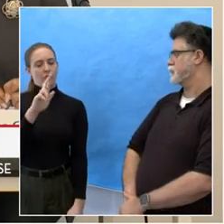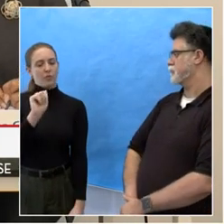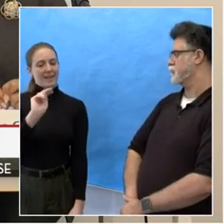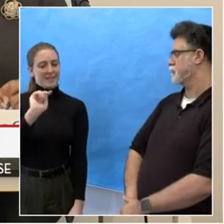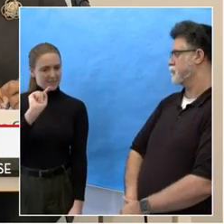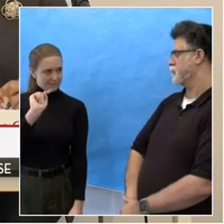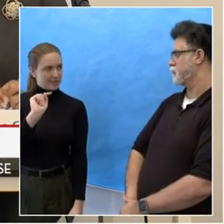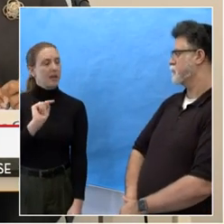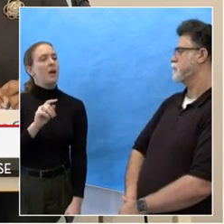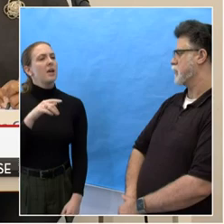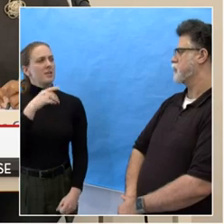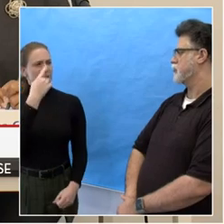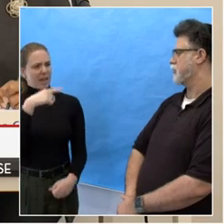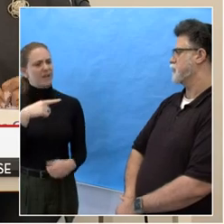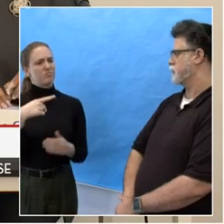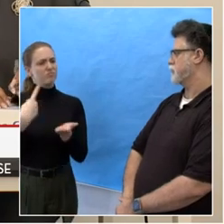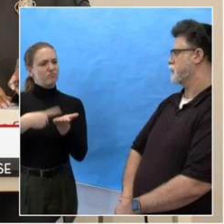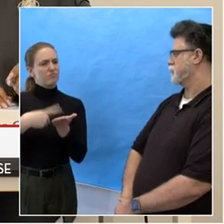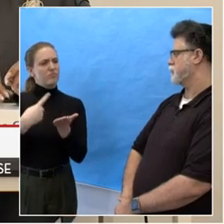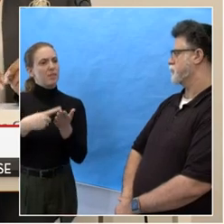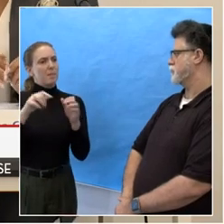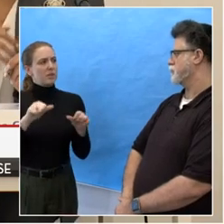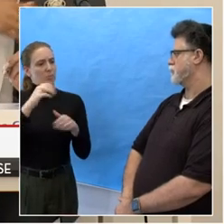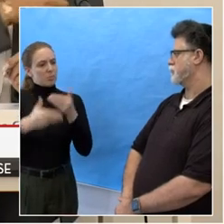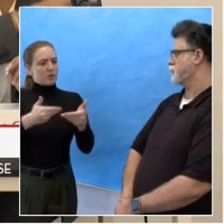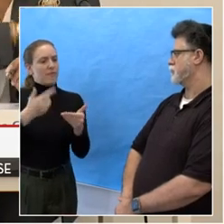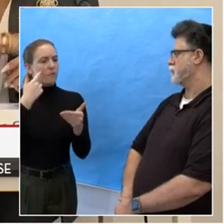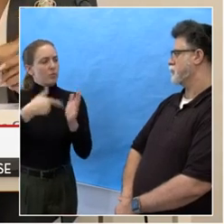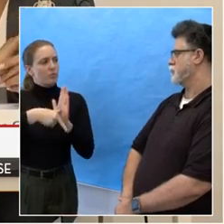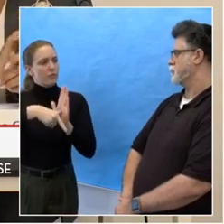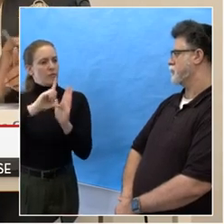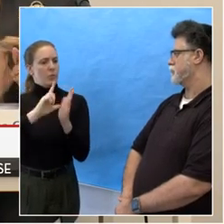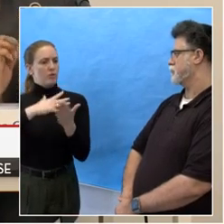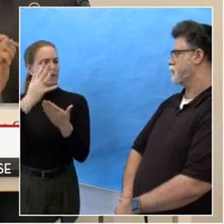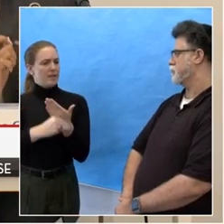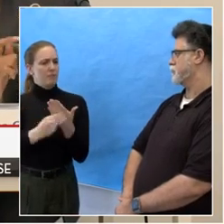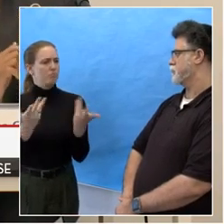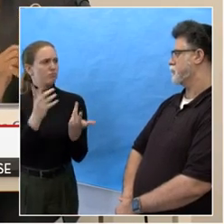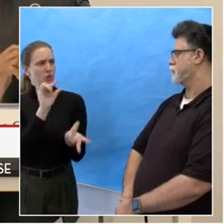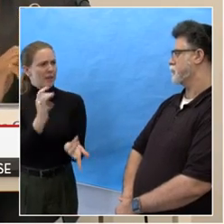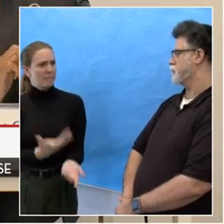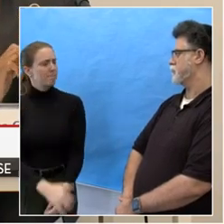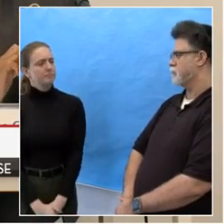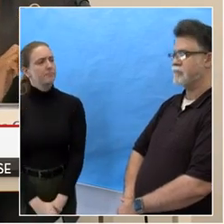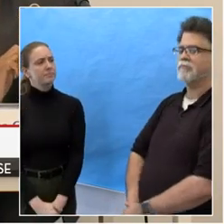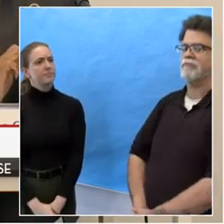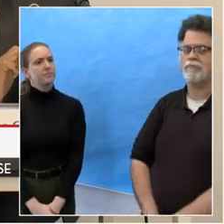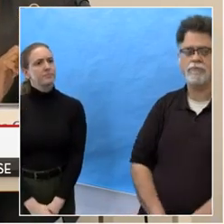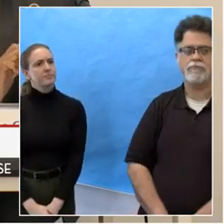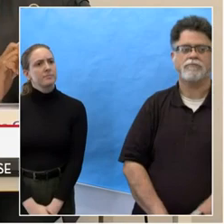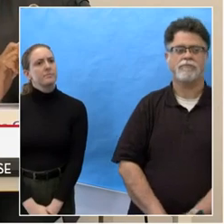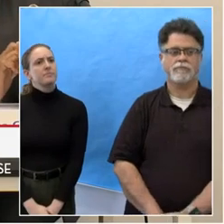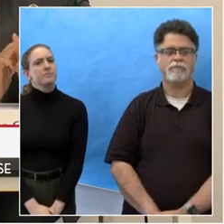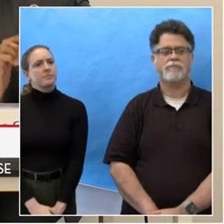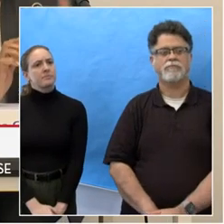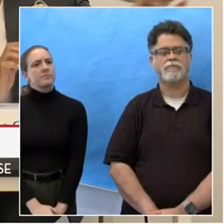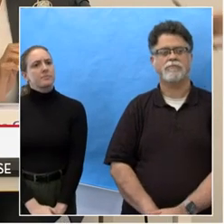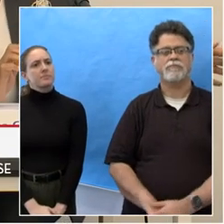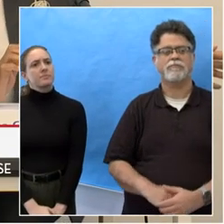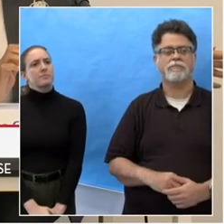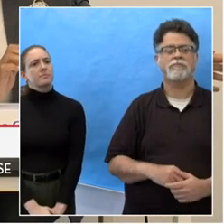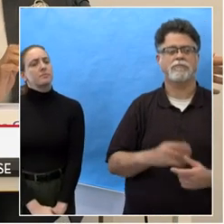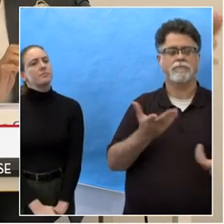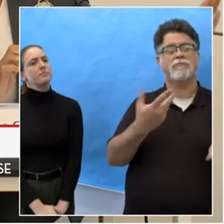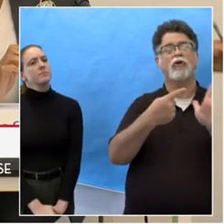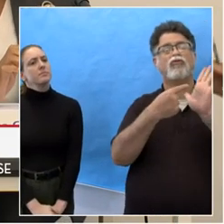for reviewing curriculum? Oh, sure. It builds on a lot of what Representative Chang was sharing. One, I love